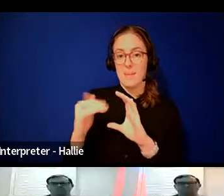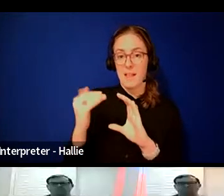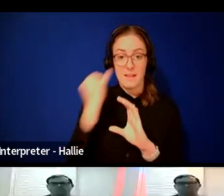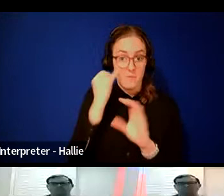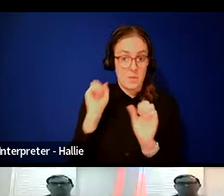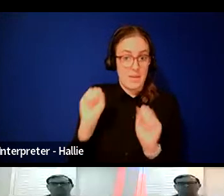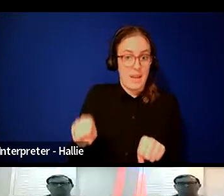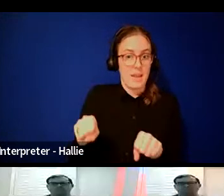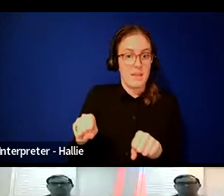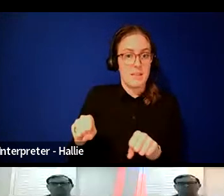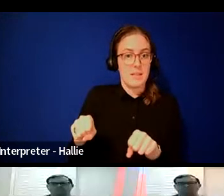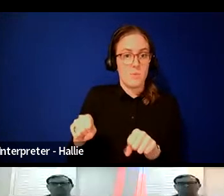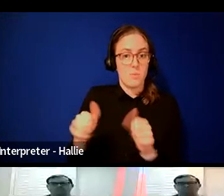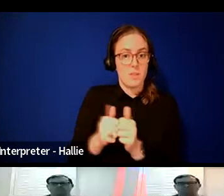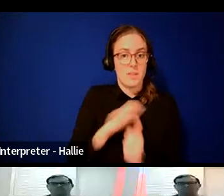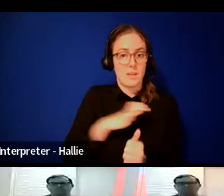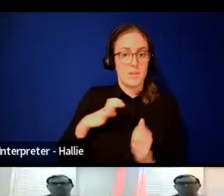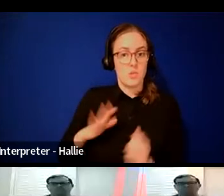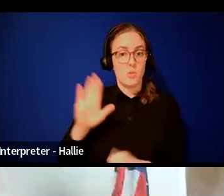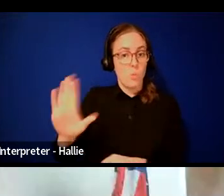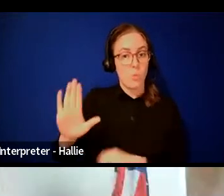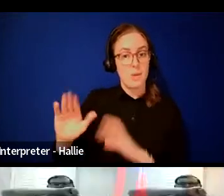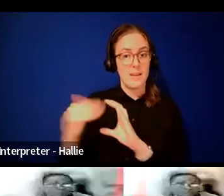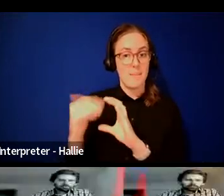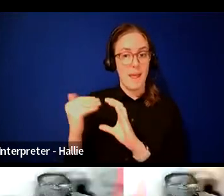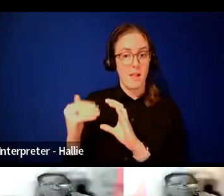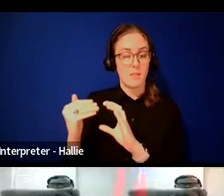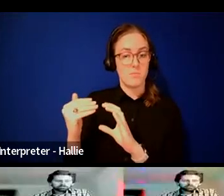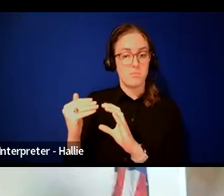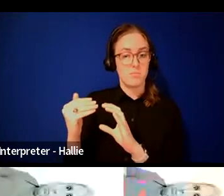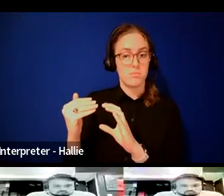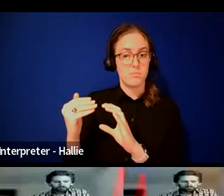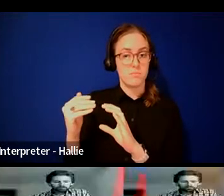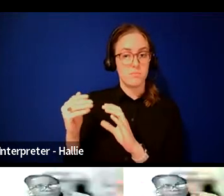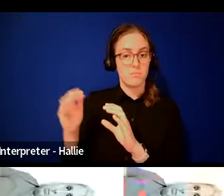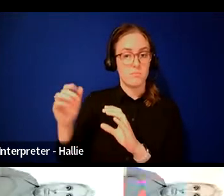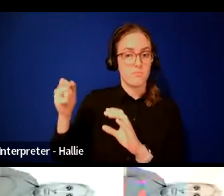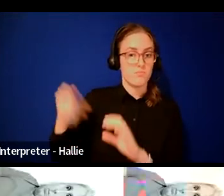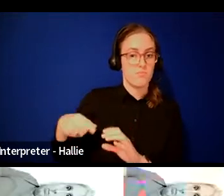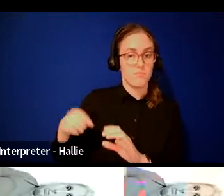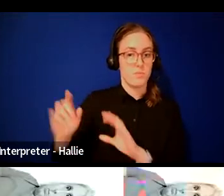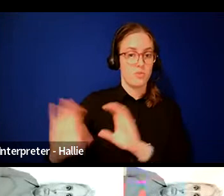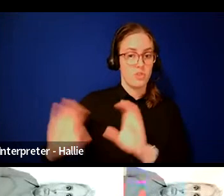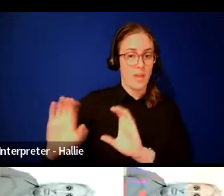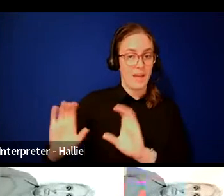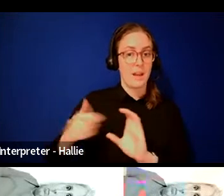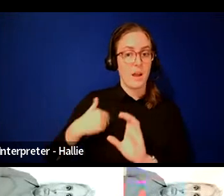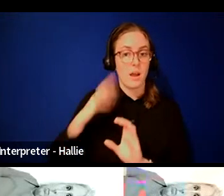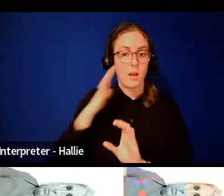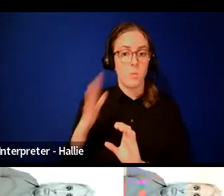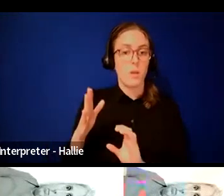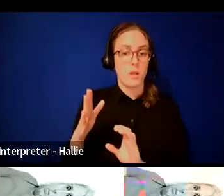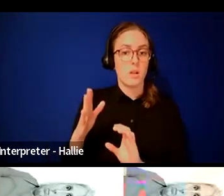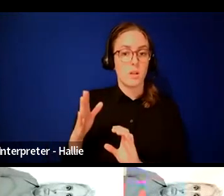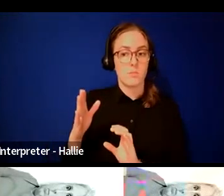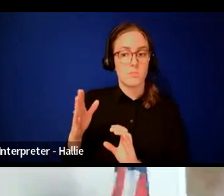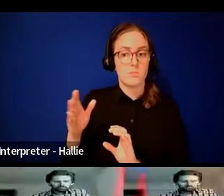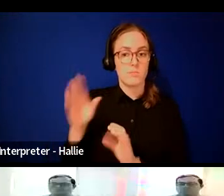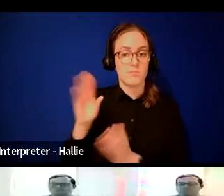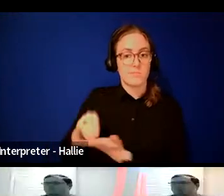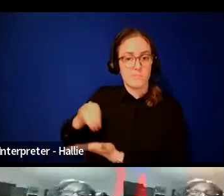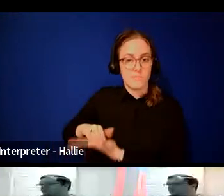okay with the commissioner, if you drop your email in the chat, I will respond to you as